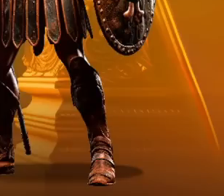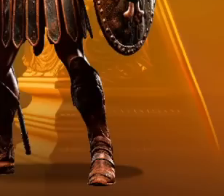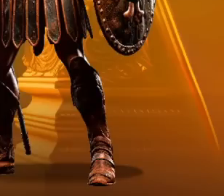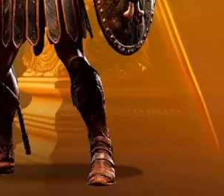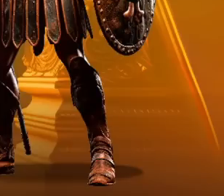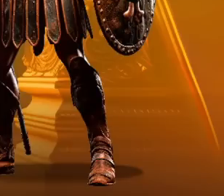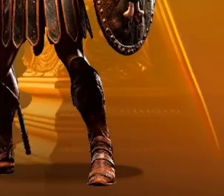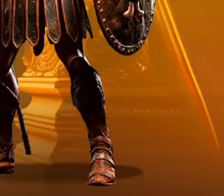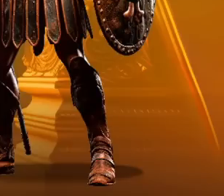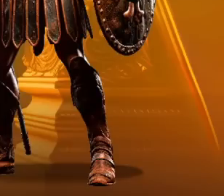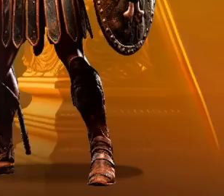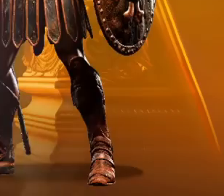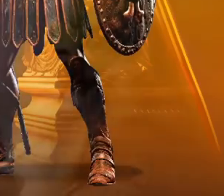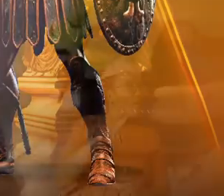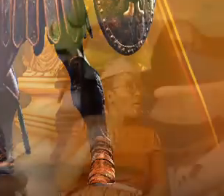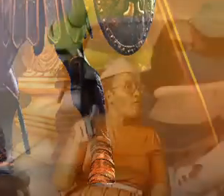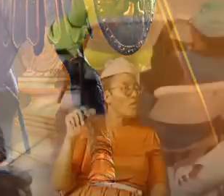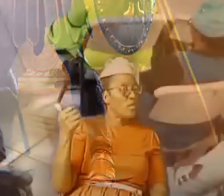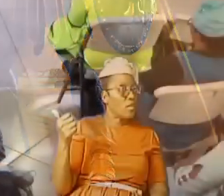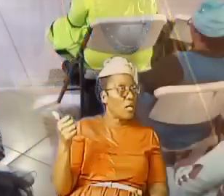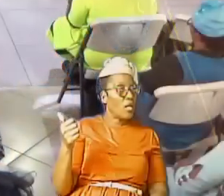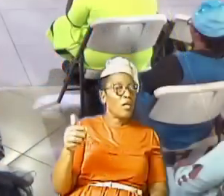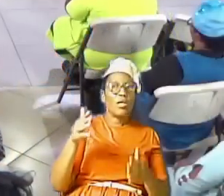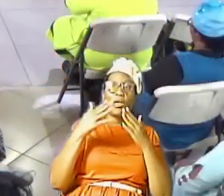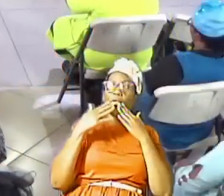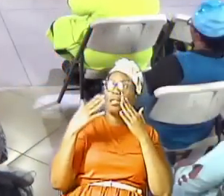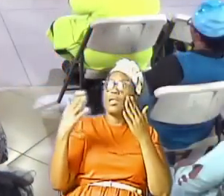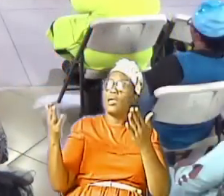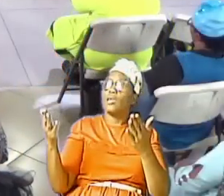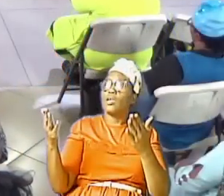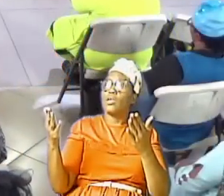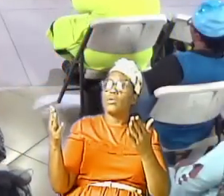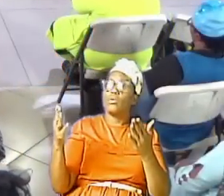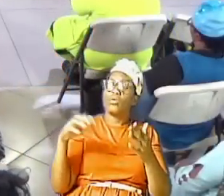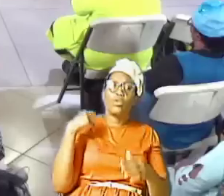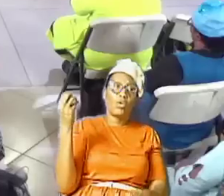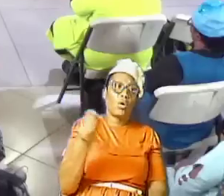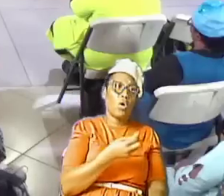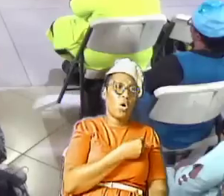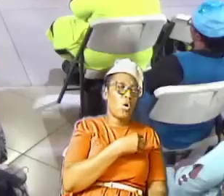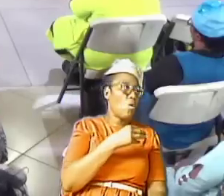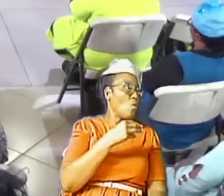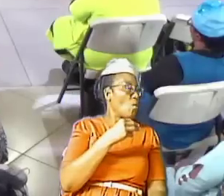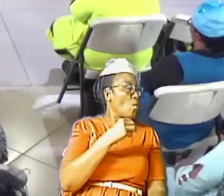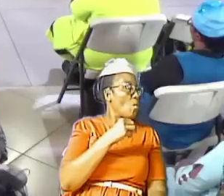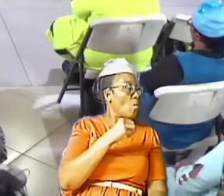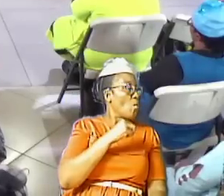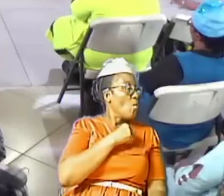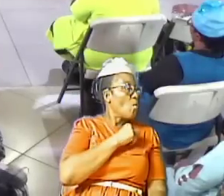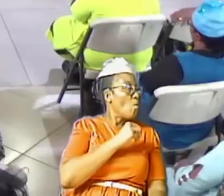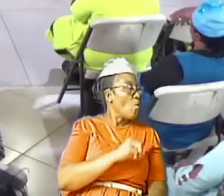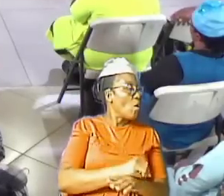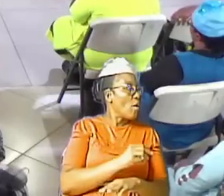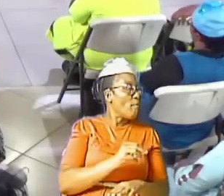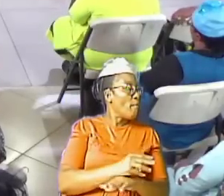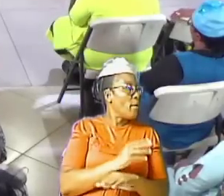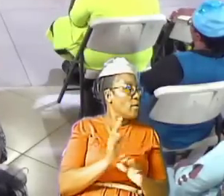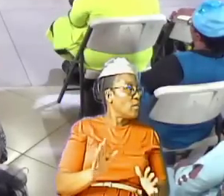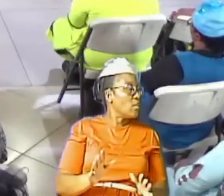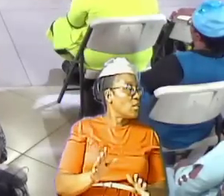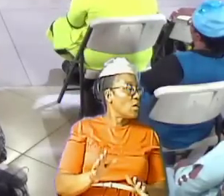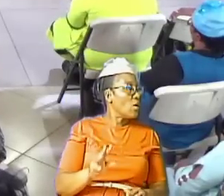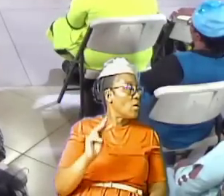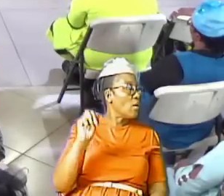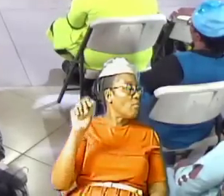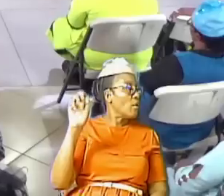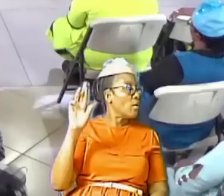10. And we just want to say a big thank you to our minister, Martin, who did the session last